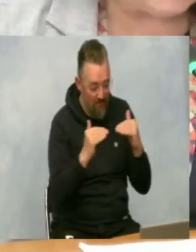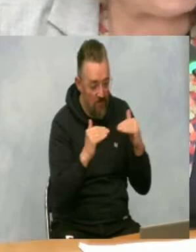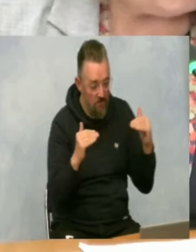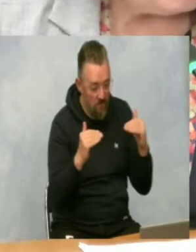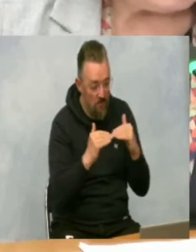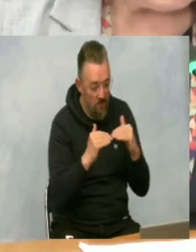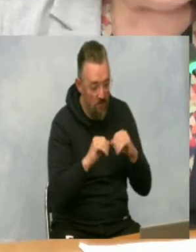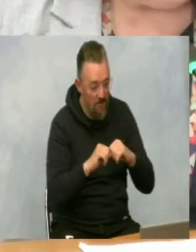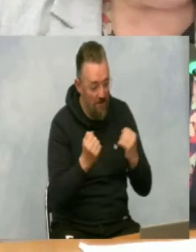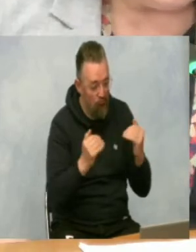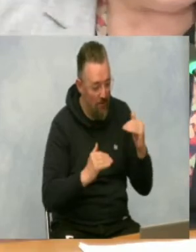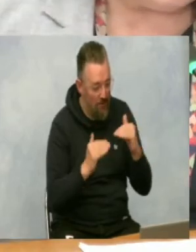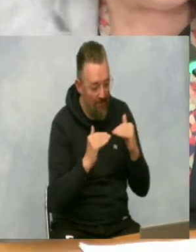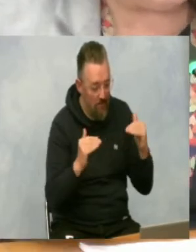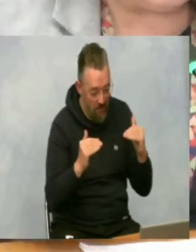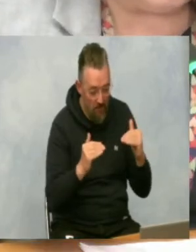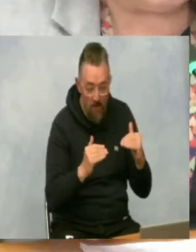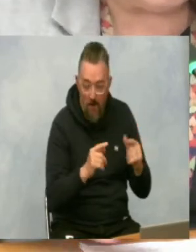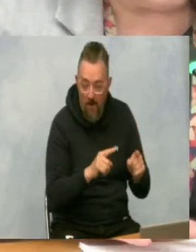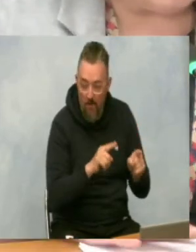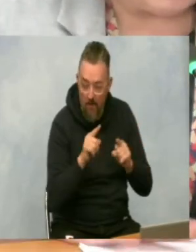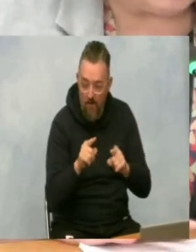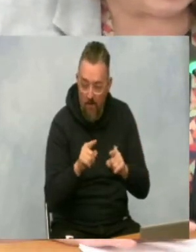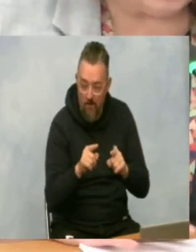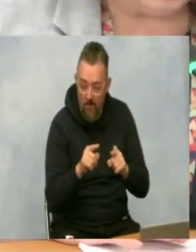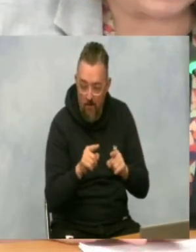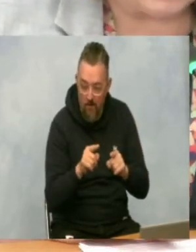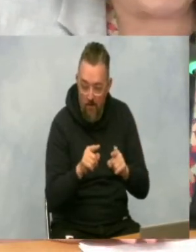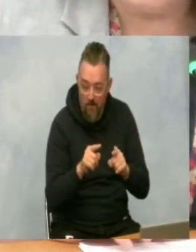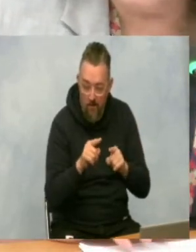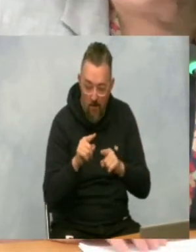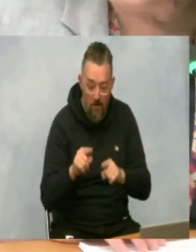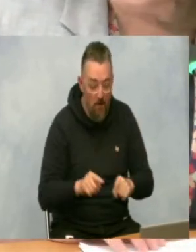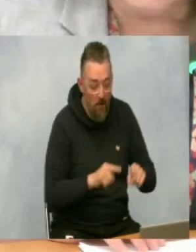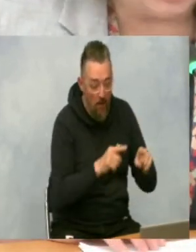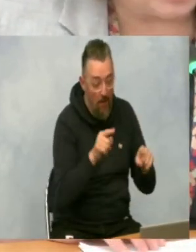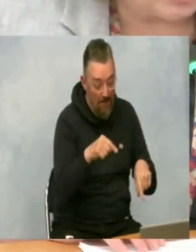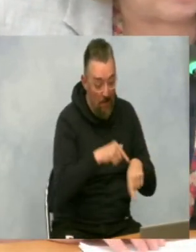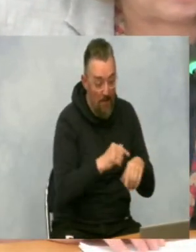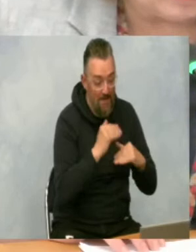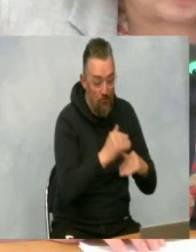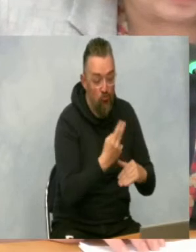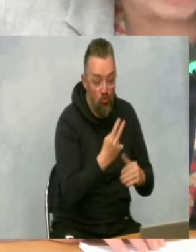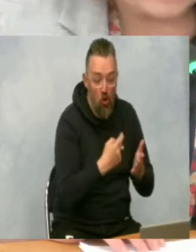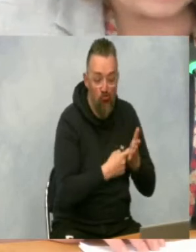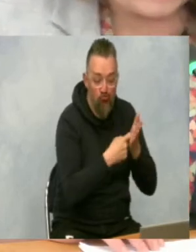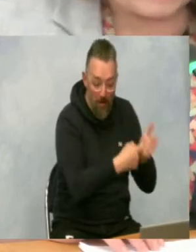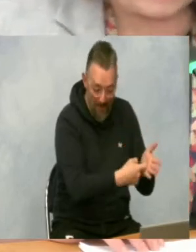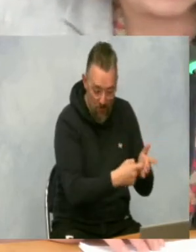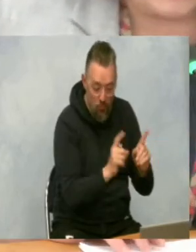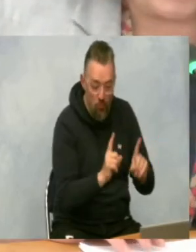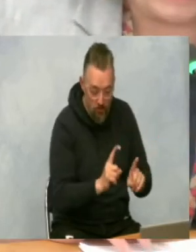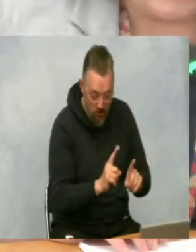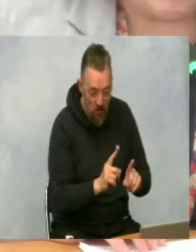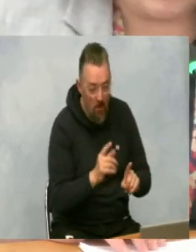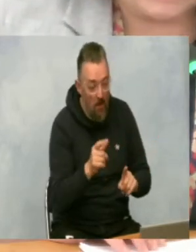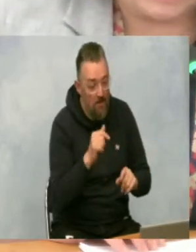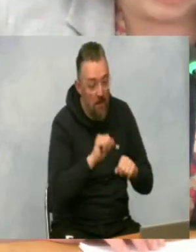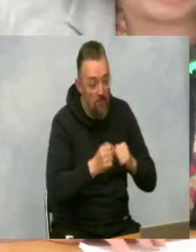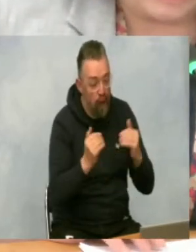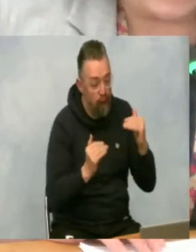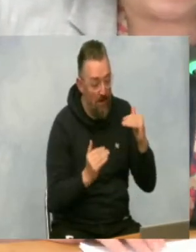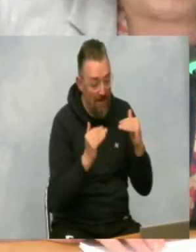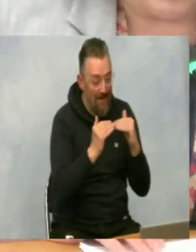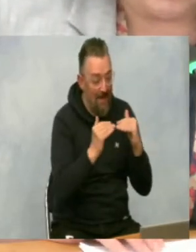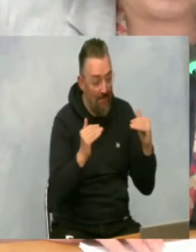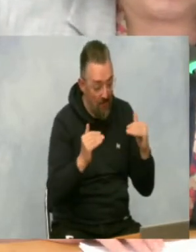budget. And then if I could refer members back to the recommendations at section 2 of the report, as at the break-even position